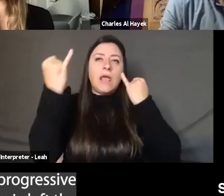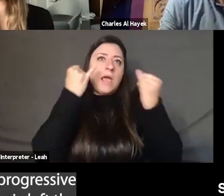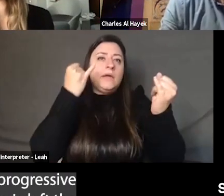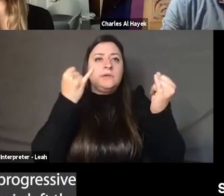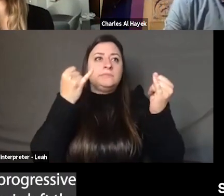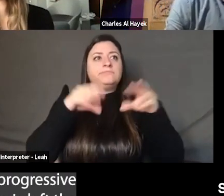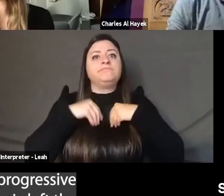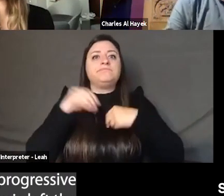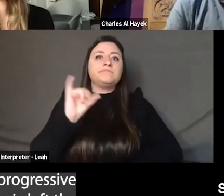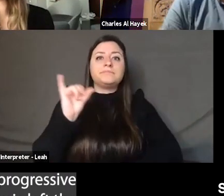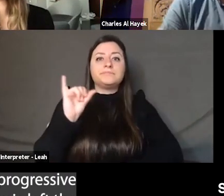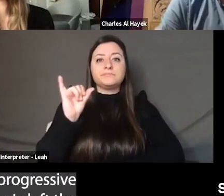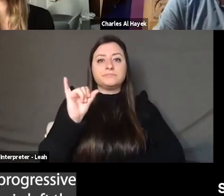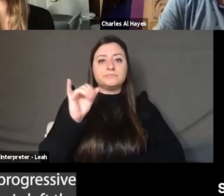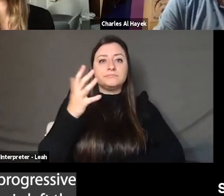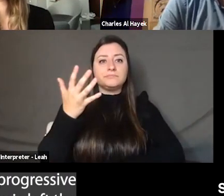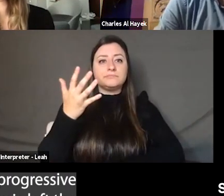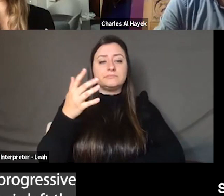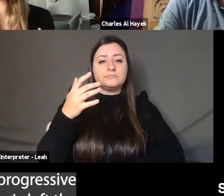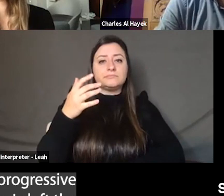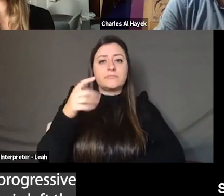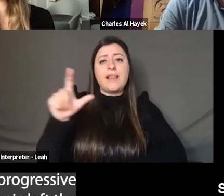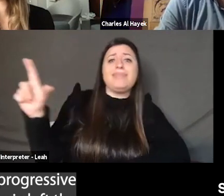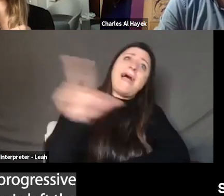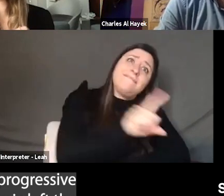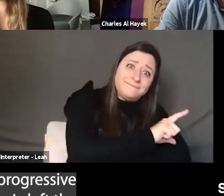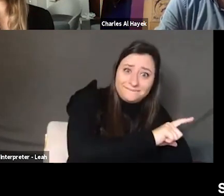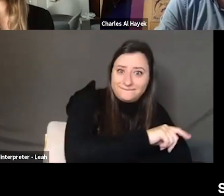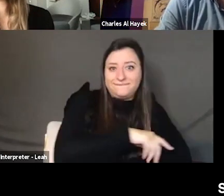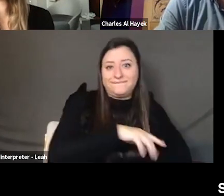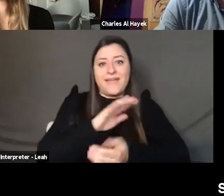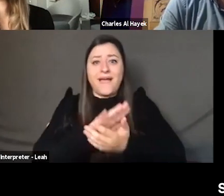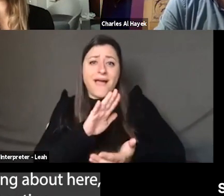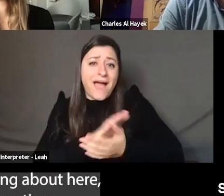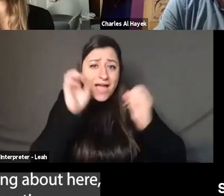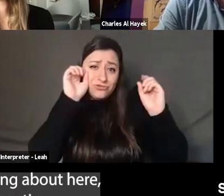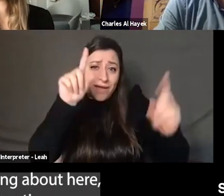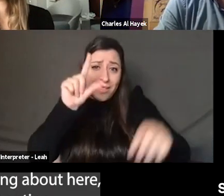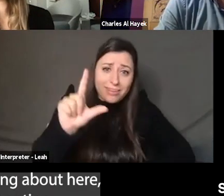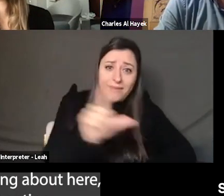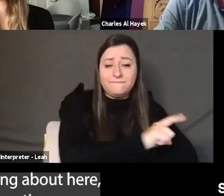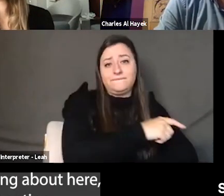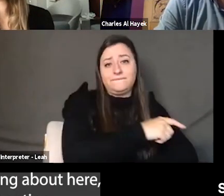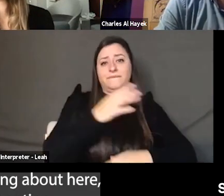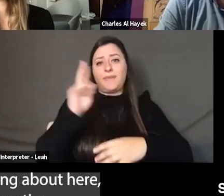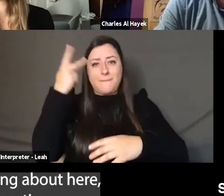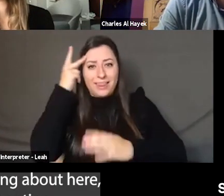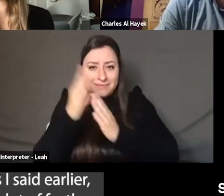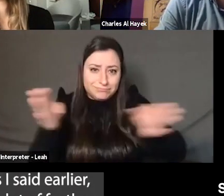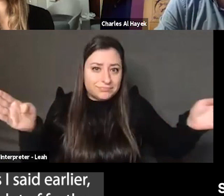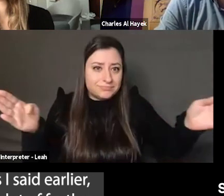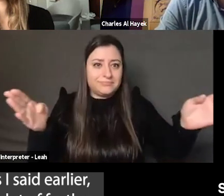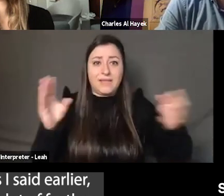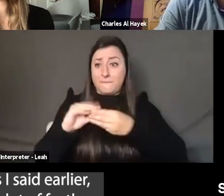as like the progressive left, the academic left, as what we're talking about here. Even the mention